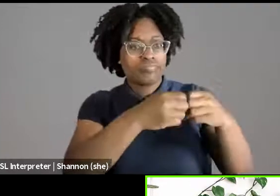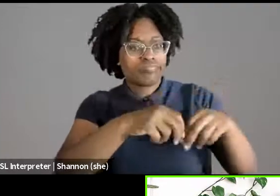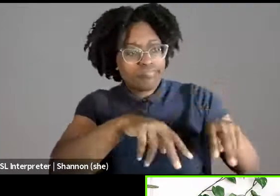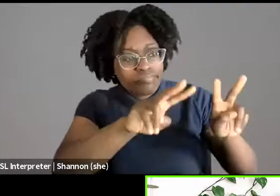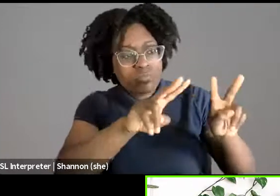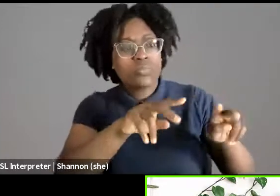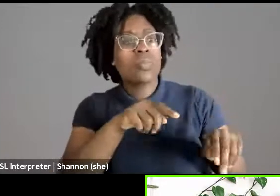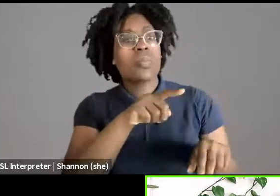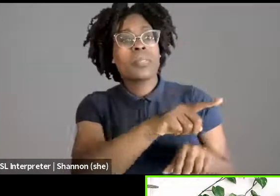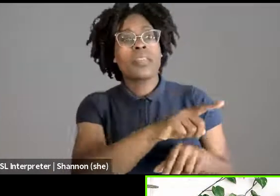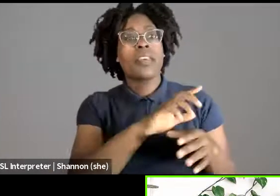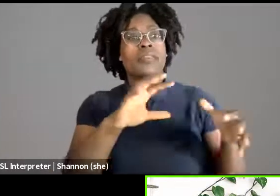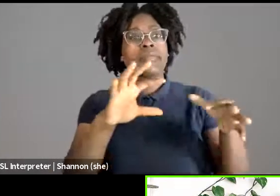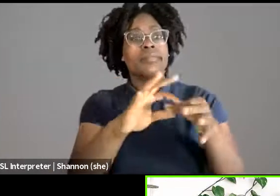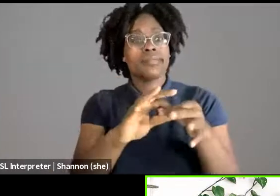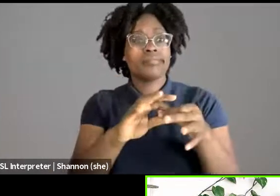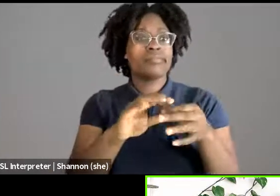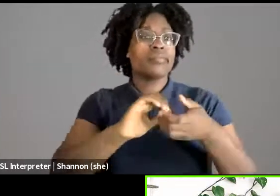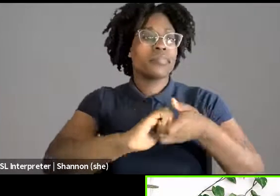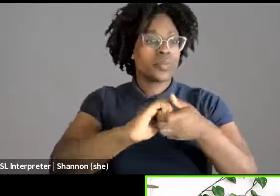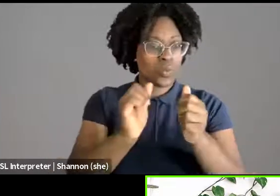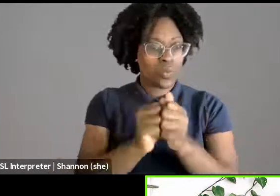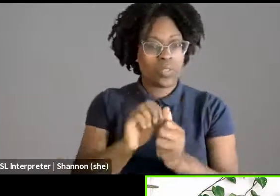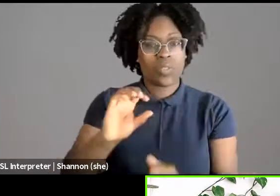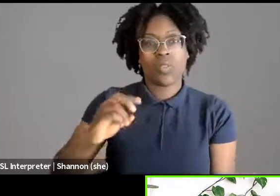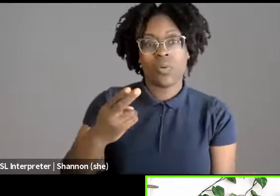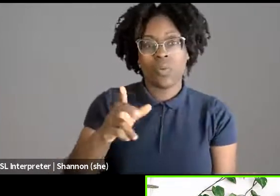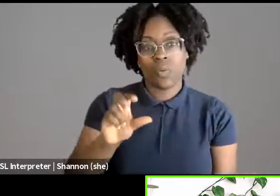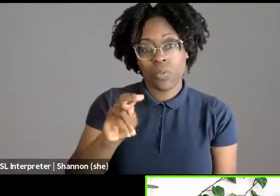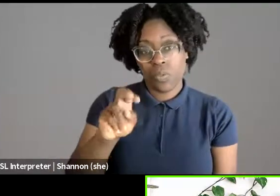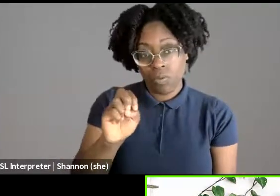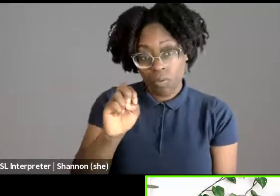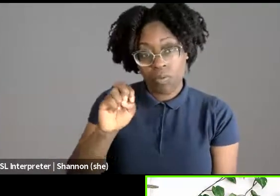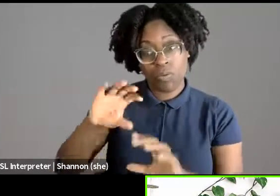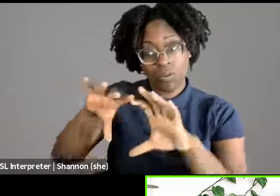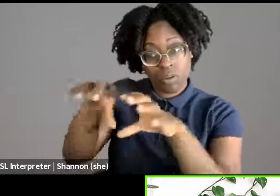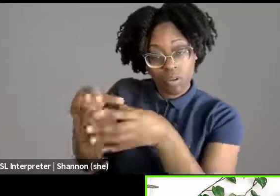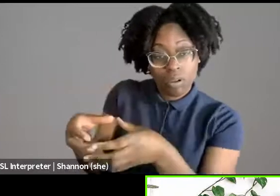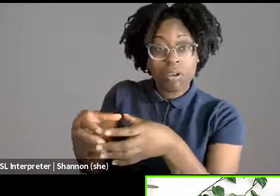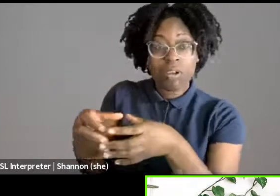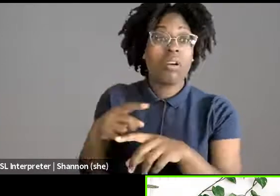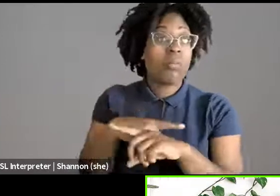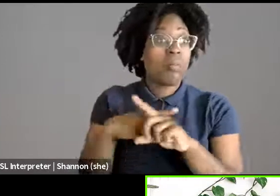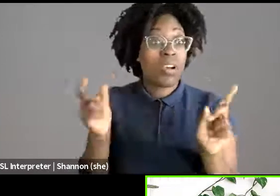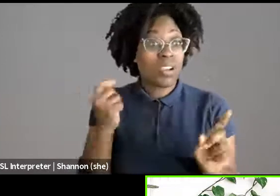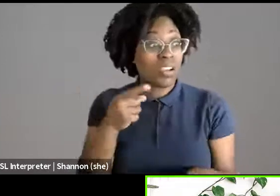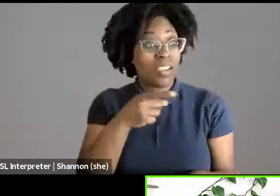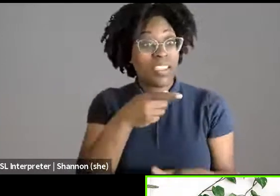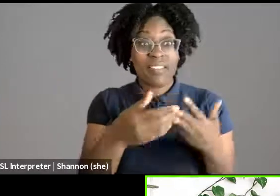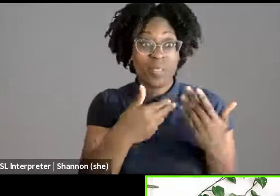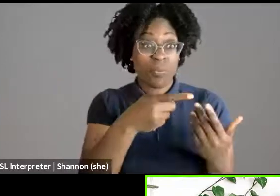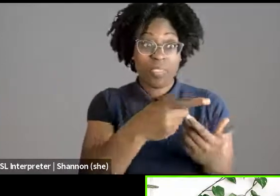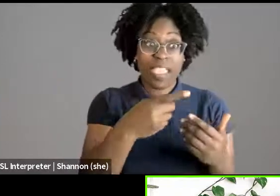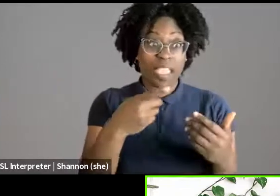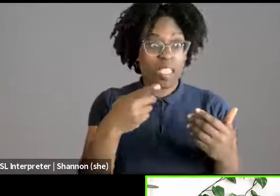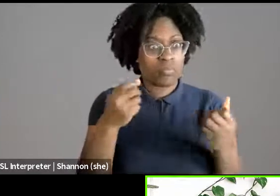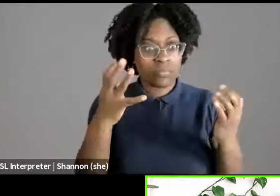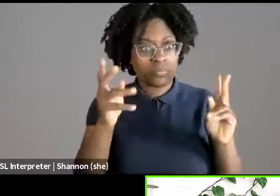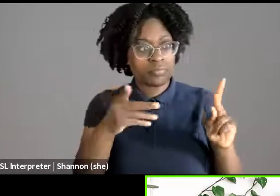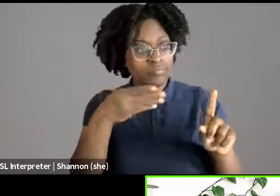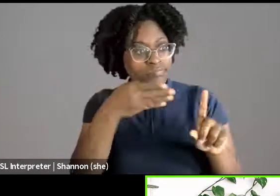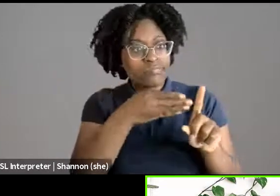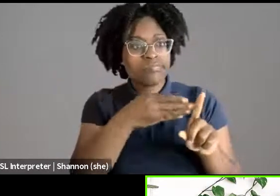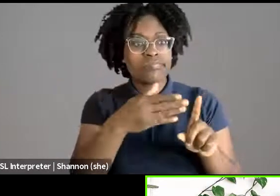they haven't been able to put on their usual programming. They haven't been able to host in-person events where they were able to collect